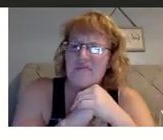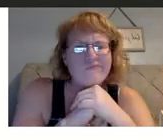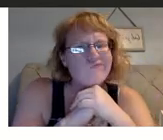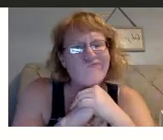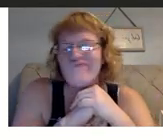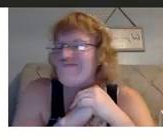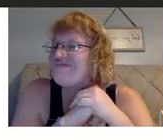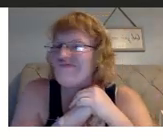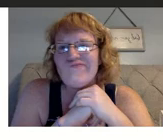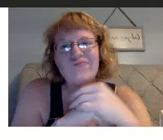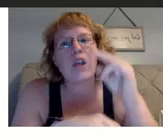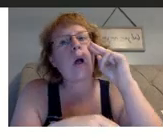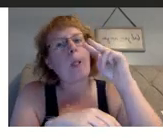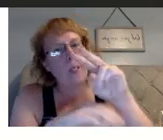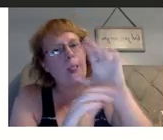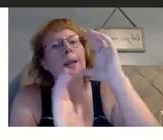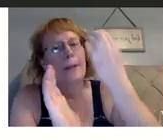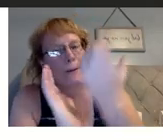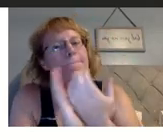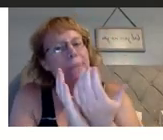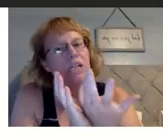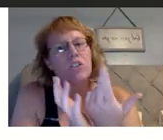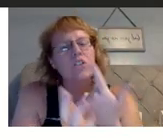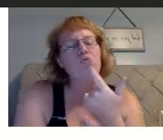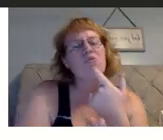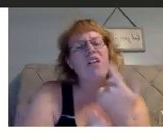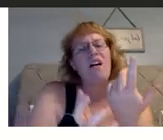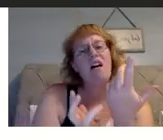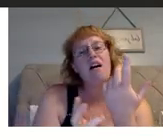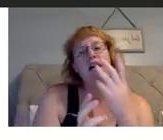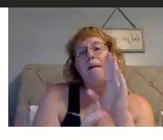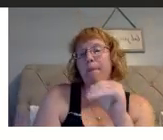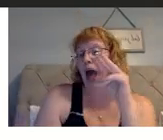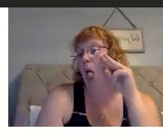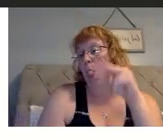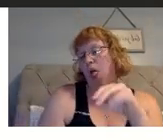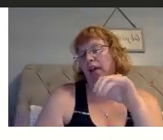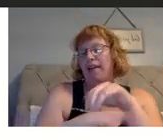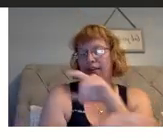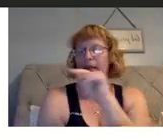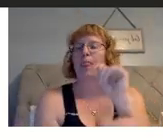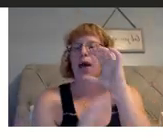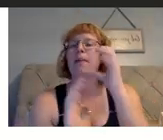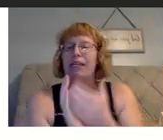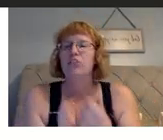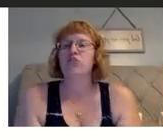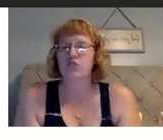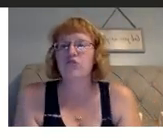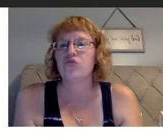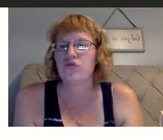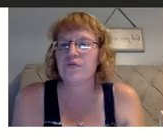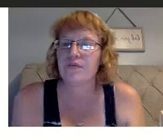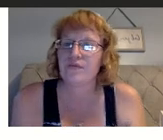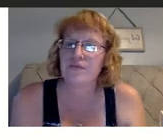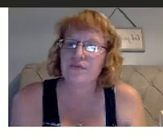No, we didn't. We looked at the pictures. Good job. So we'll say by looking at the pictures.